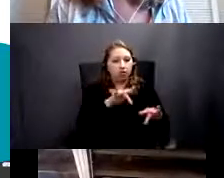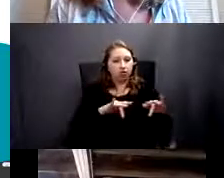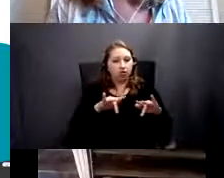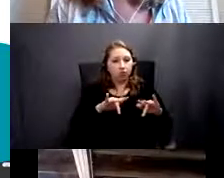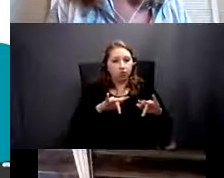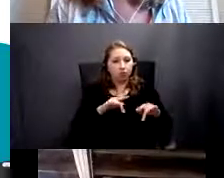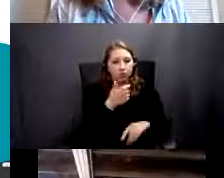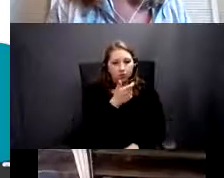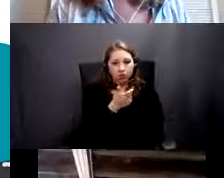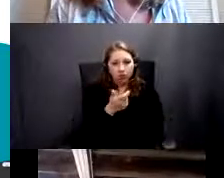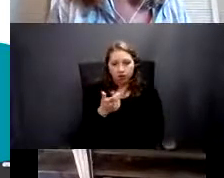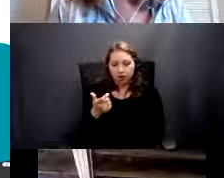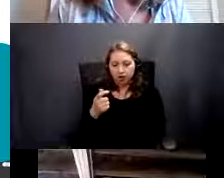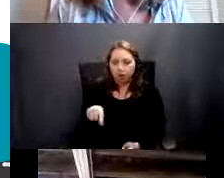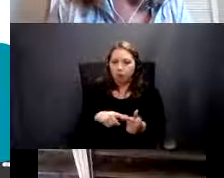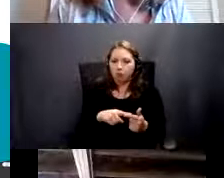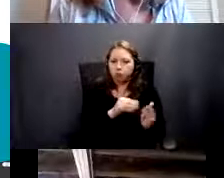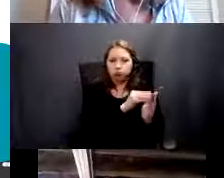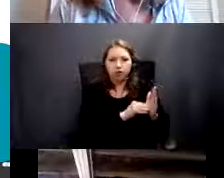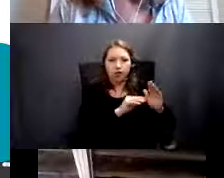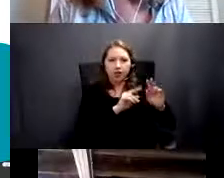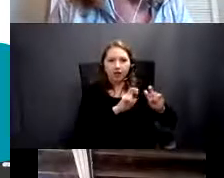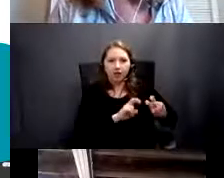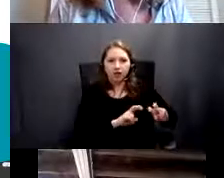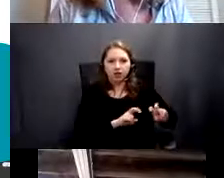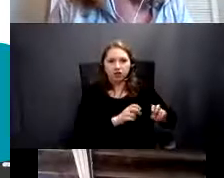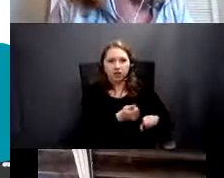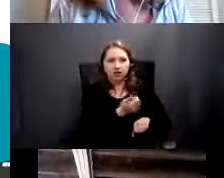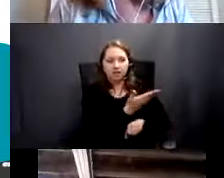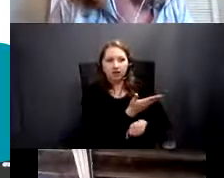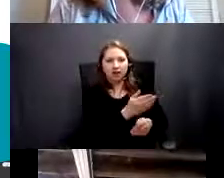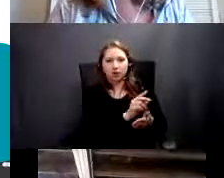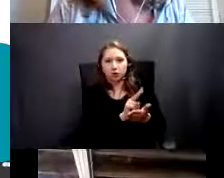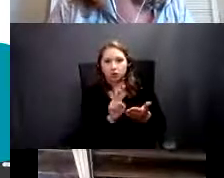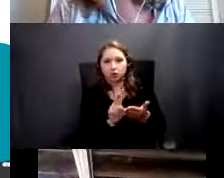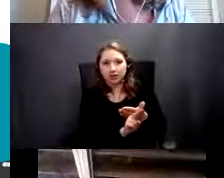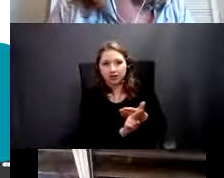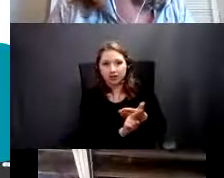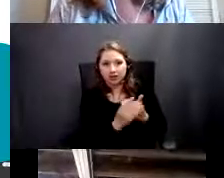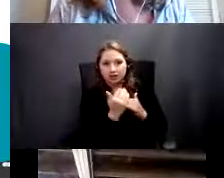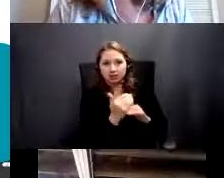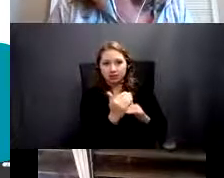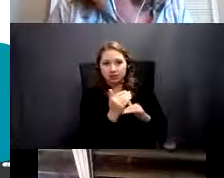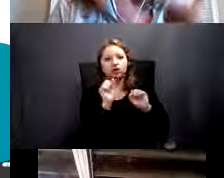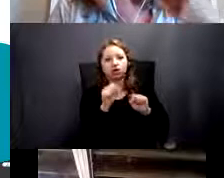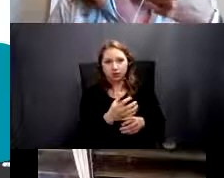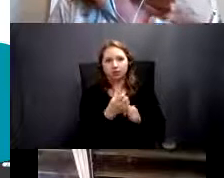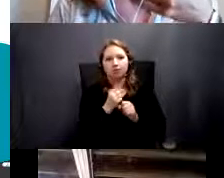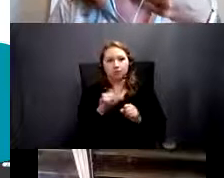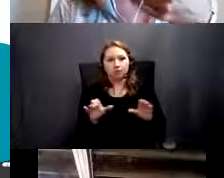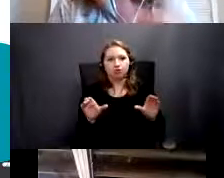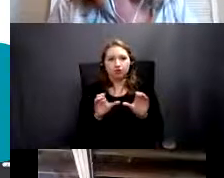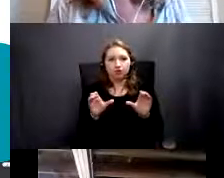the evaluation within the next 2 weeks, that you can still get that certificate of participation.